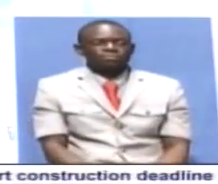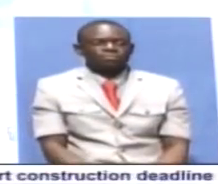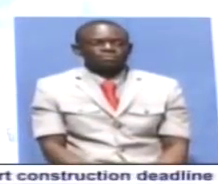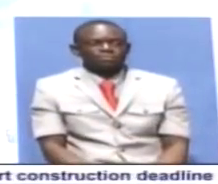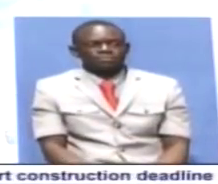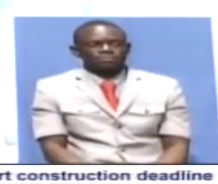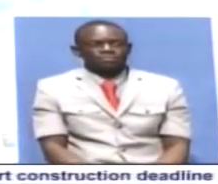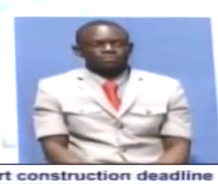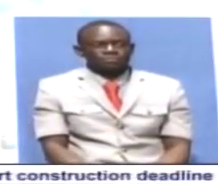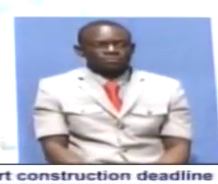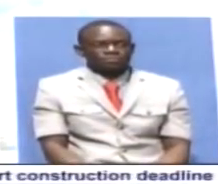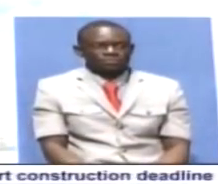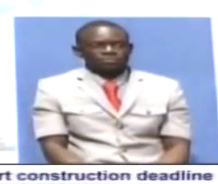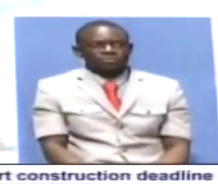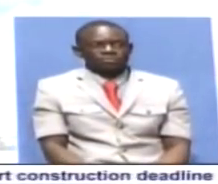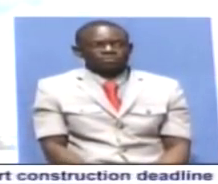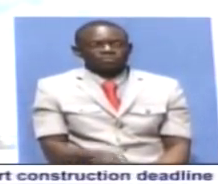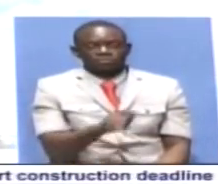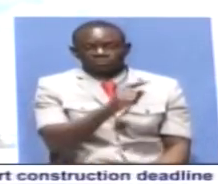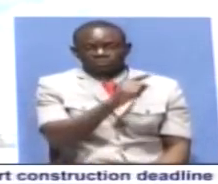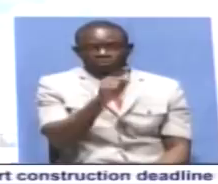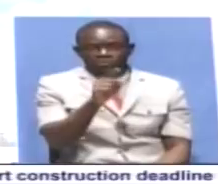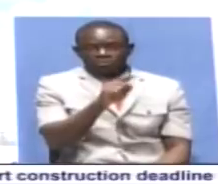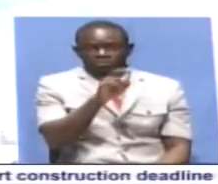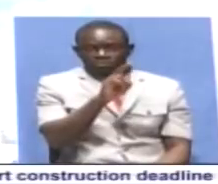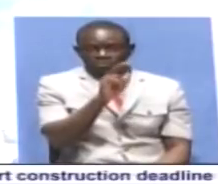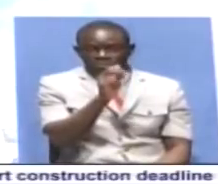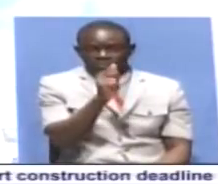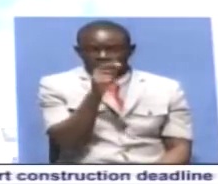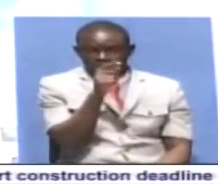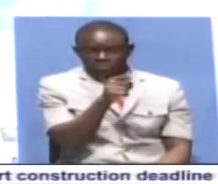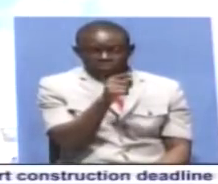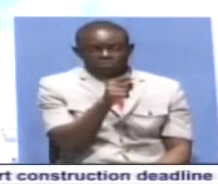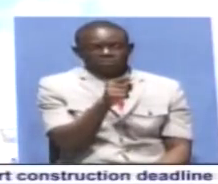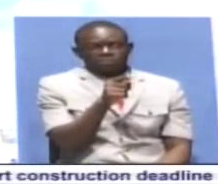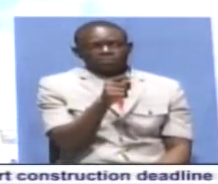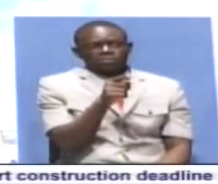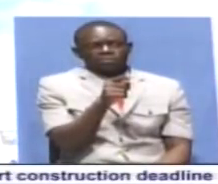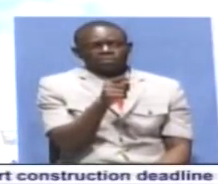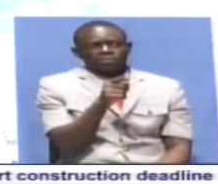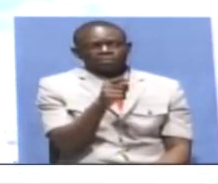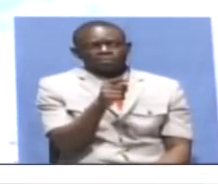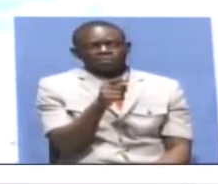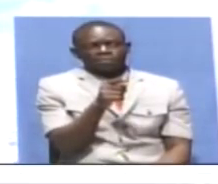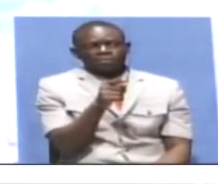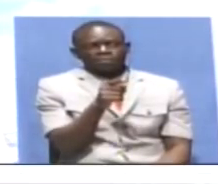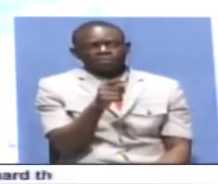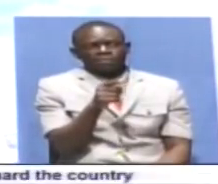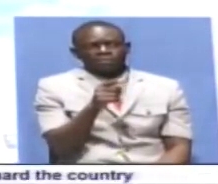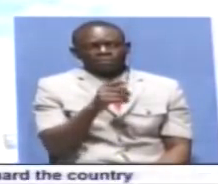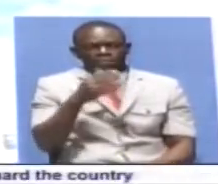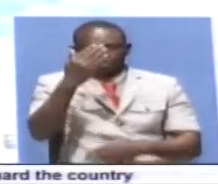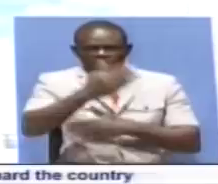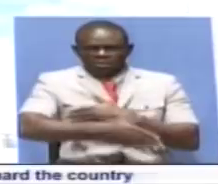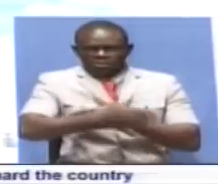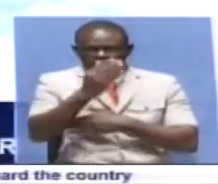we have undertaken to improve on the efficiencies at the border, efficiencies which will lead to reduce the